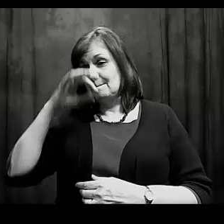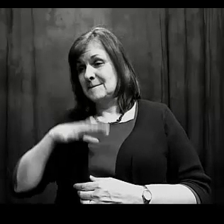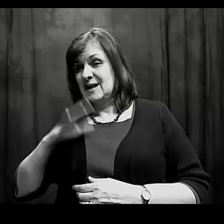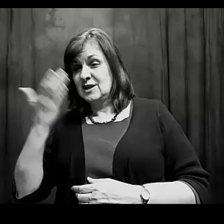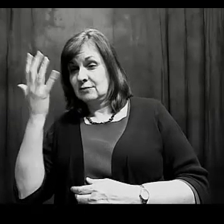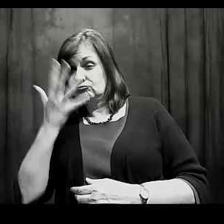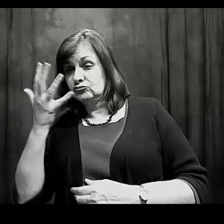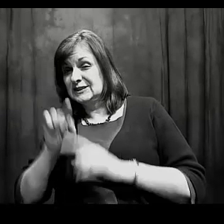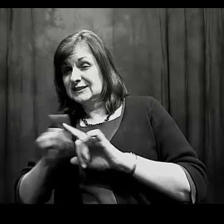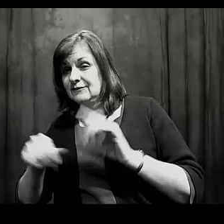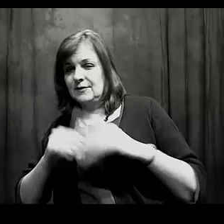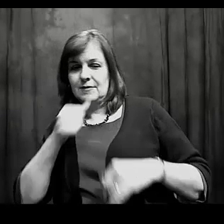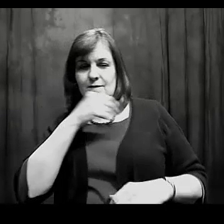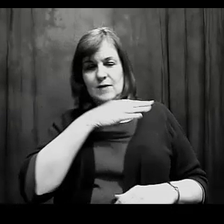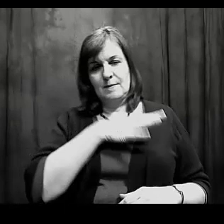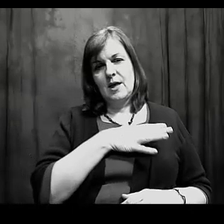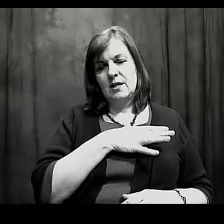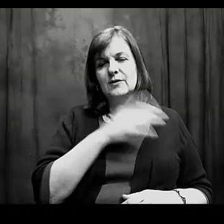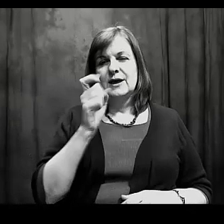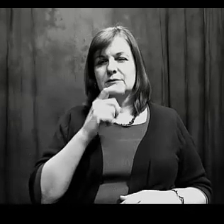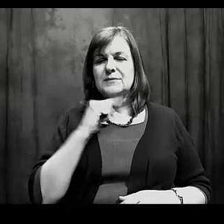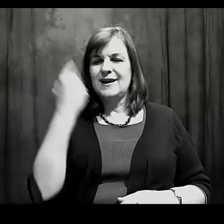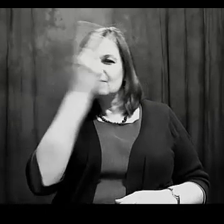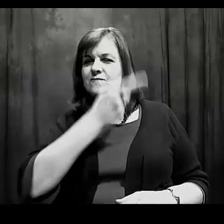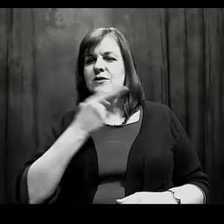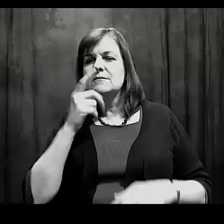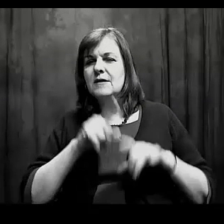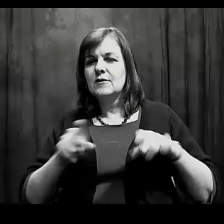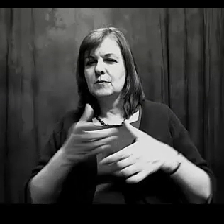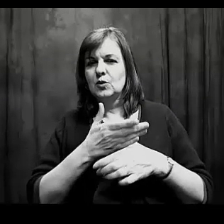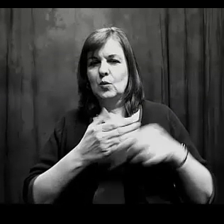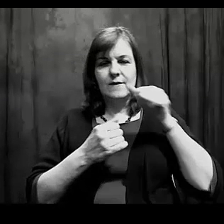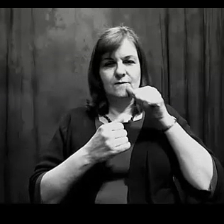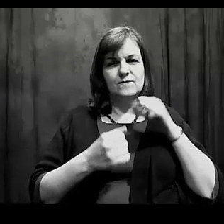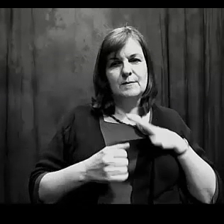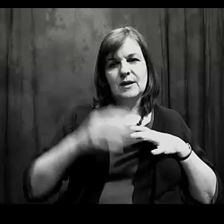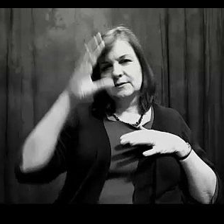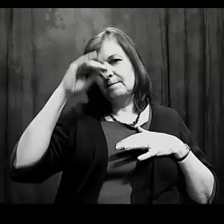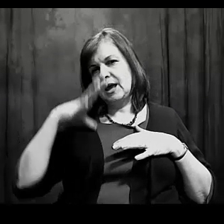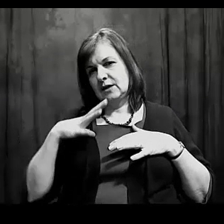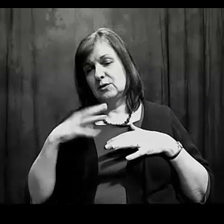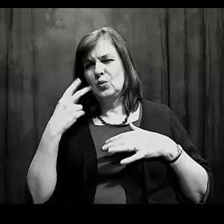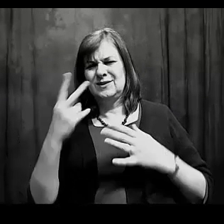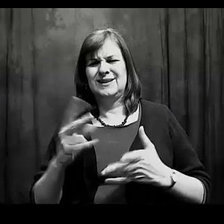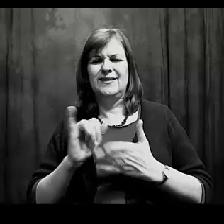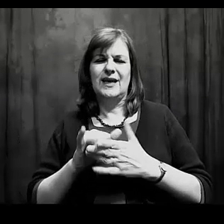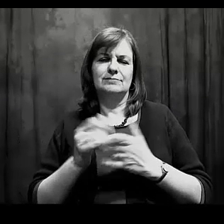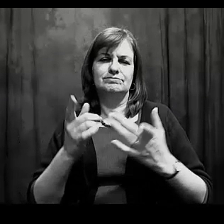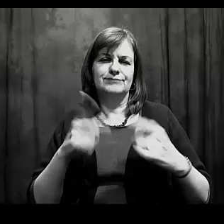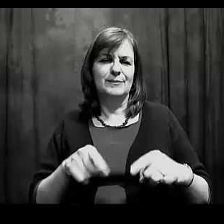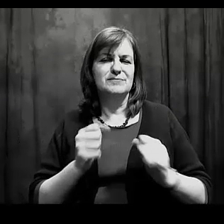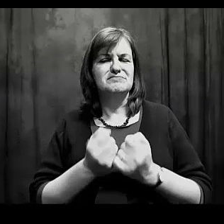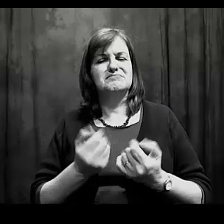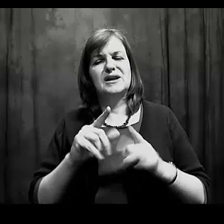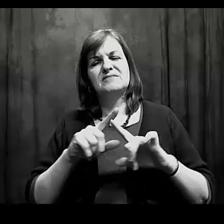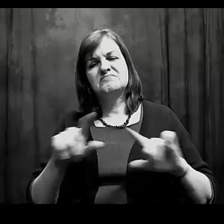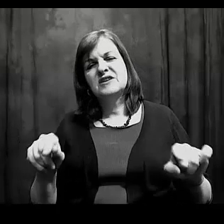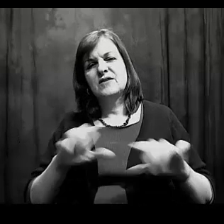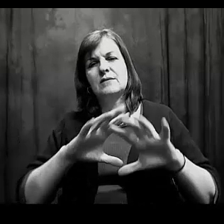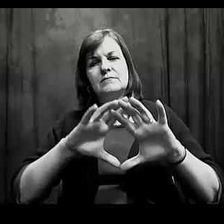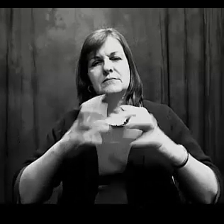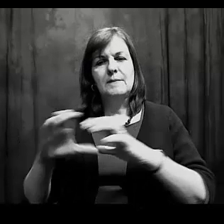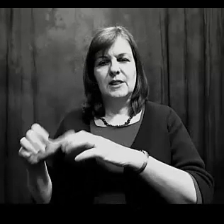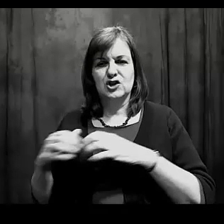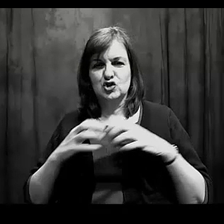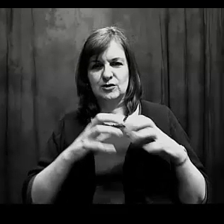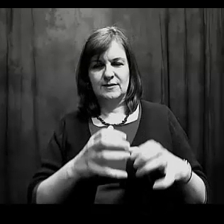look different. Okay? So there has to be some sort of phenotypic difference between the males and females. And we see this in all kinds of